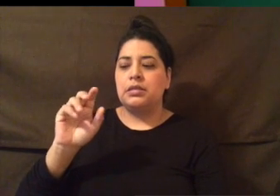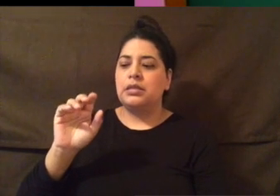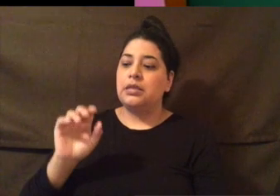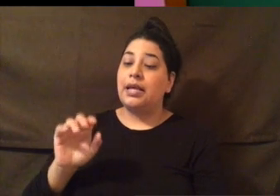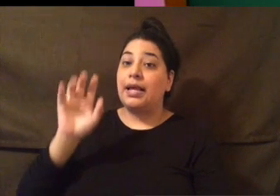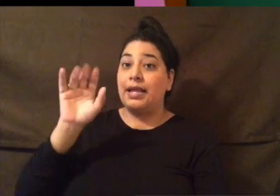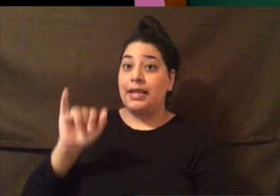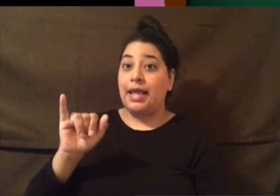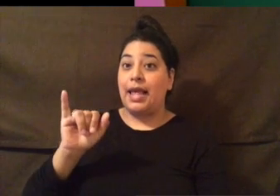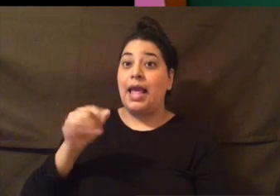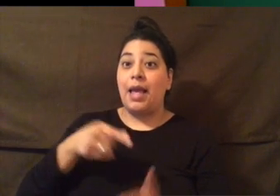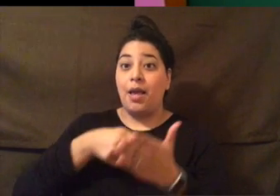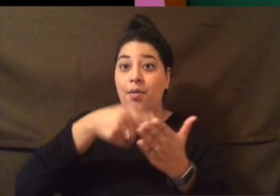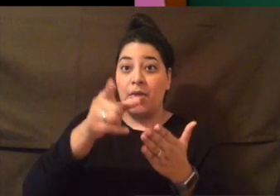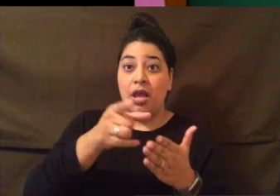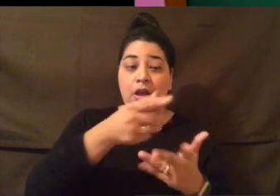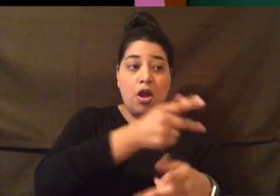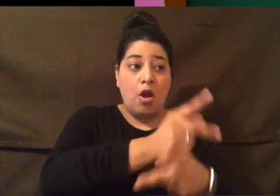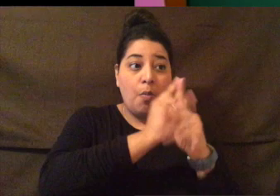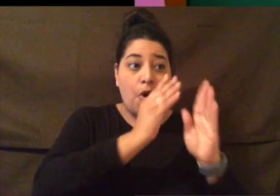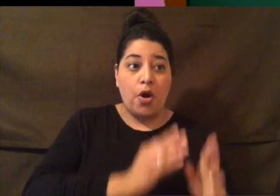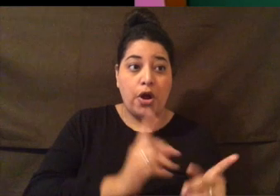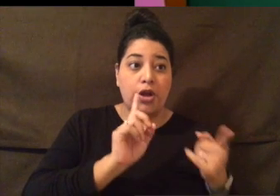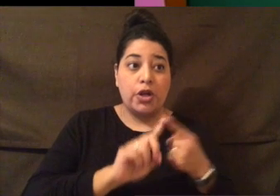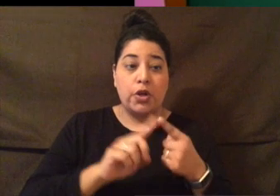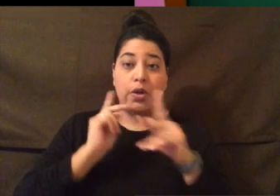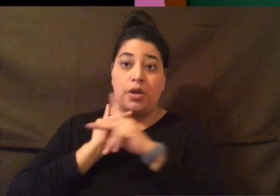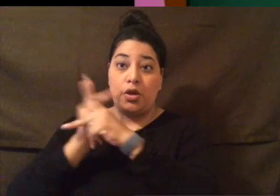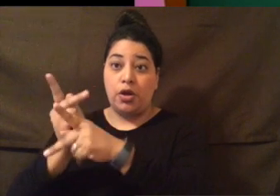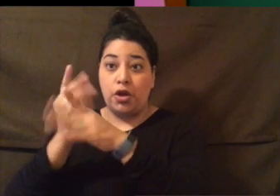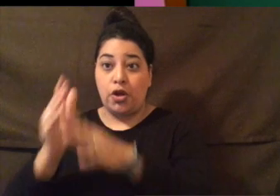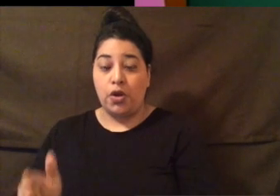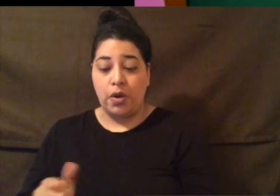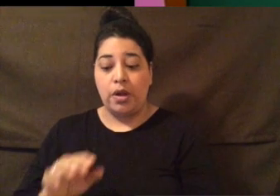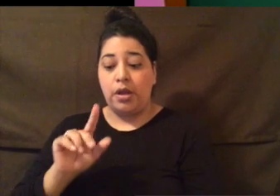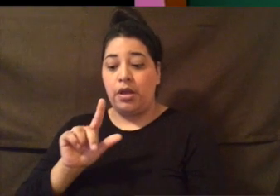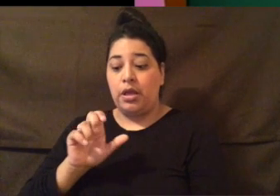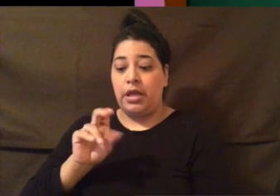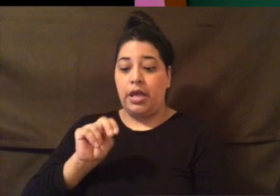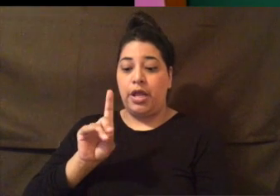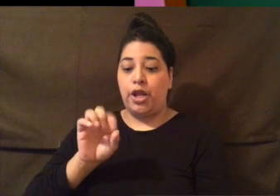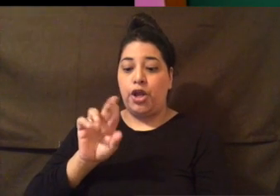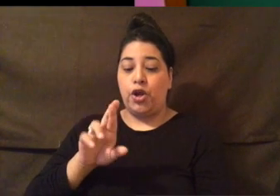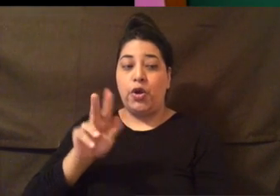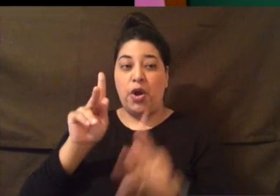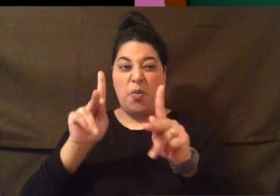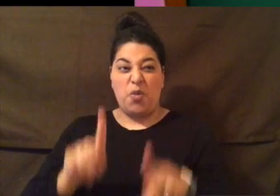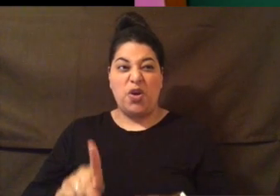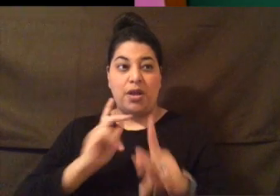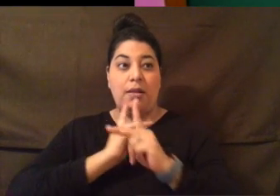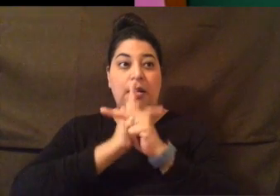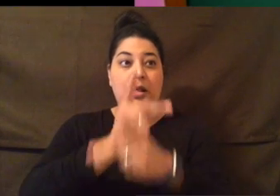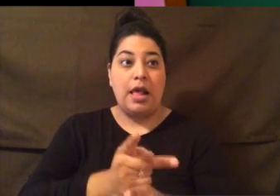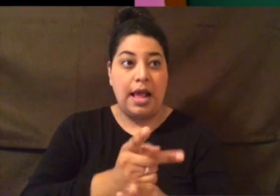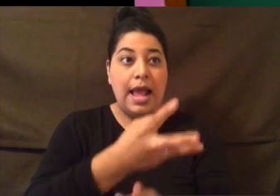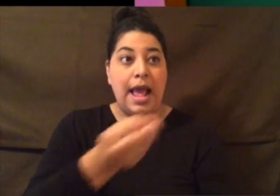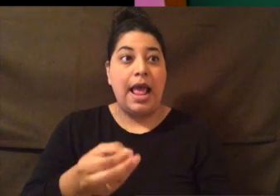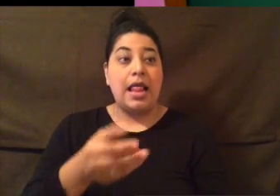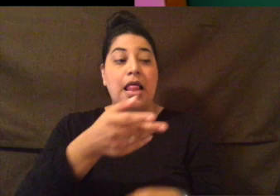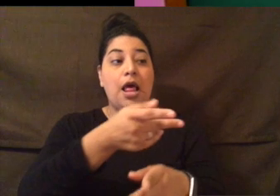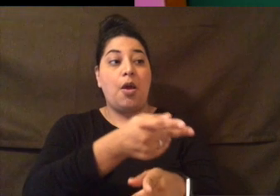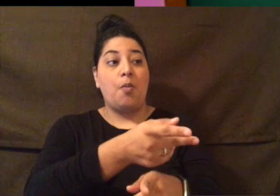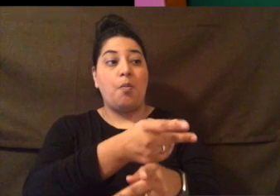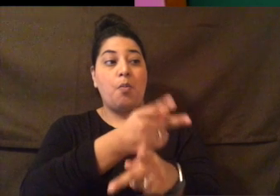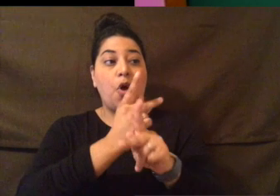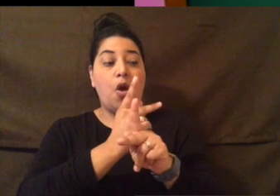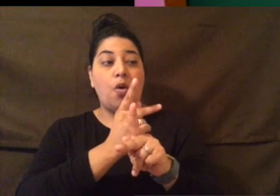Interest is paid by the borrower to the lender for the amount of money borrowed. A lender is the one who is giving the money while the borrower is the one who is receiving